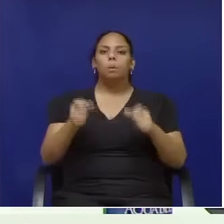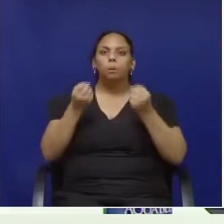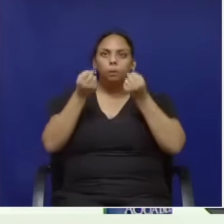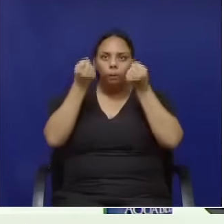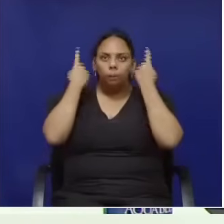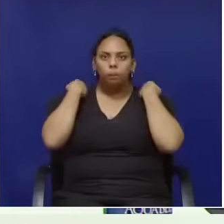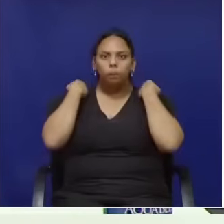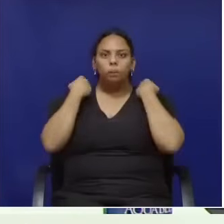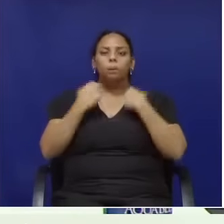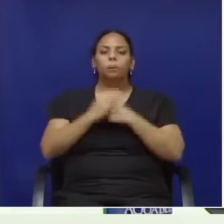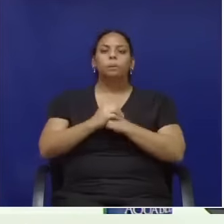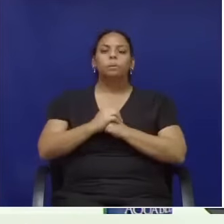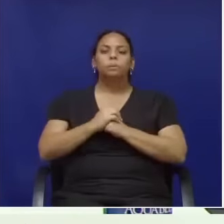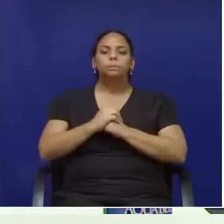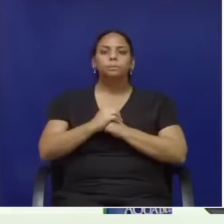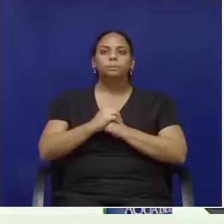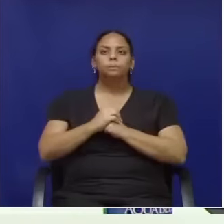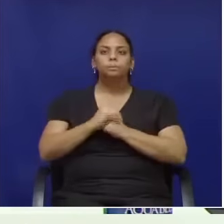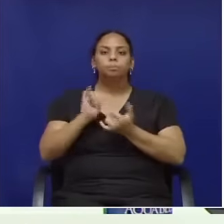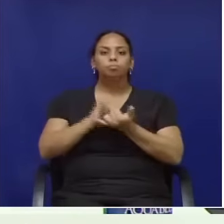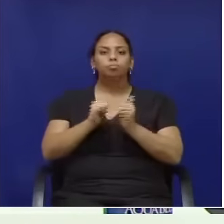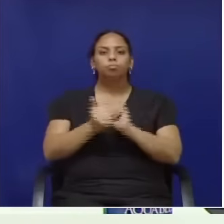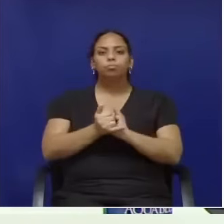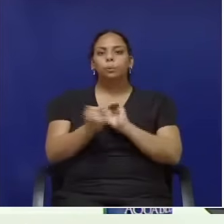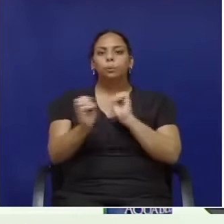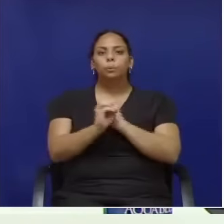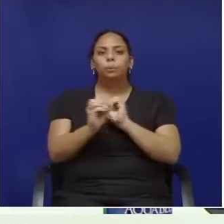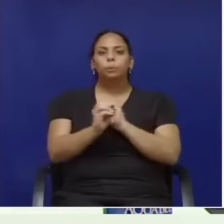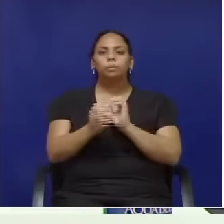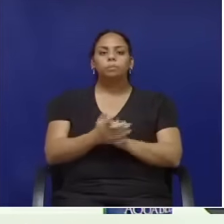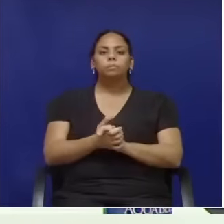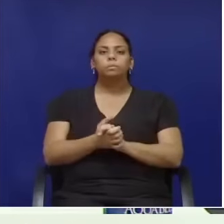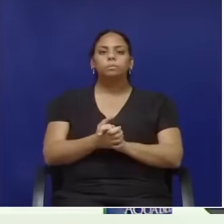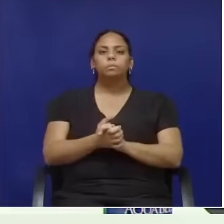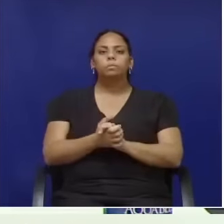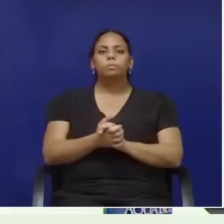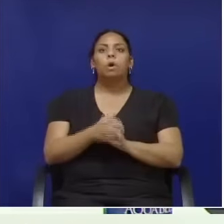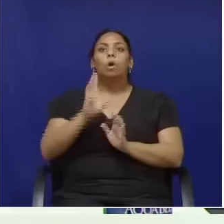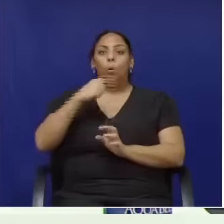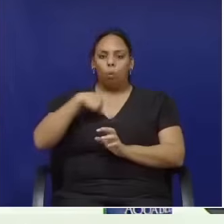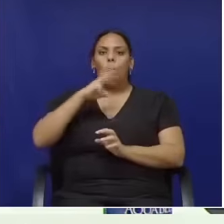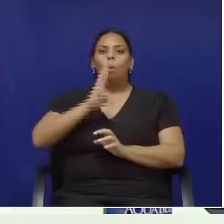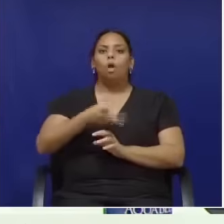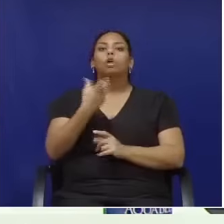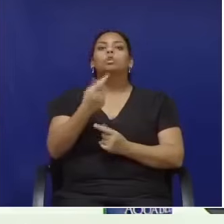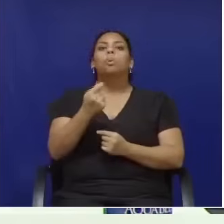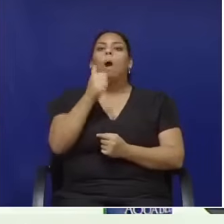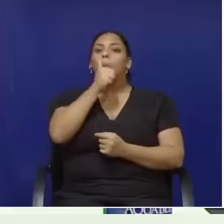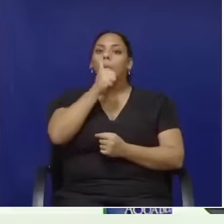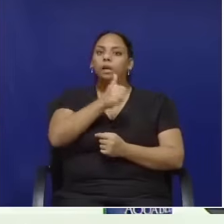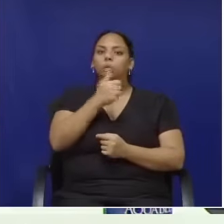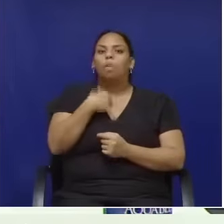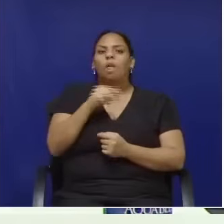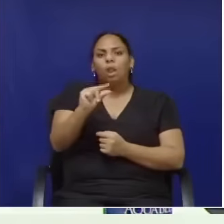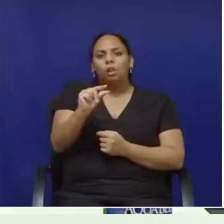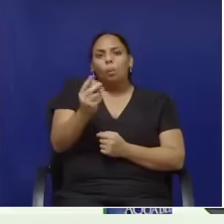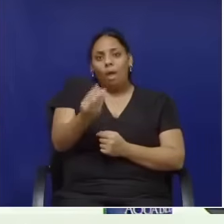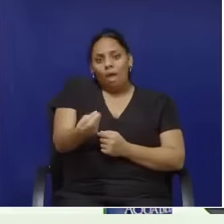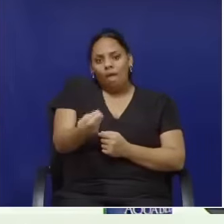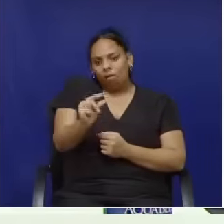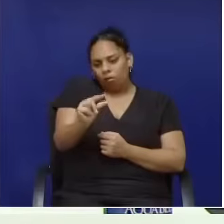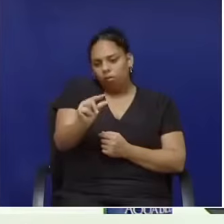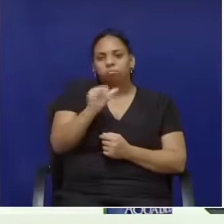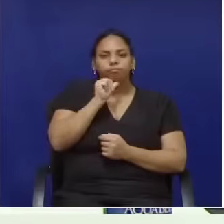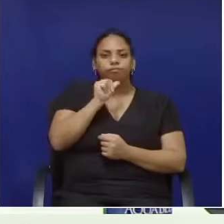is within this context that we'll do our best to do with the little that we have. I hear that this idiom is in